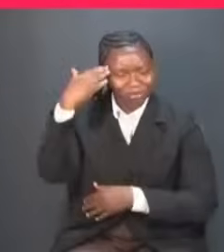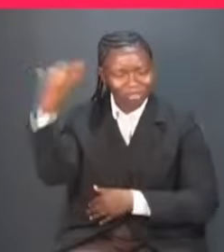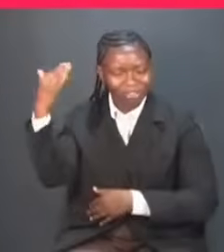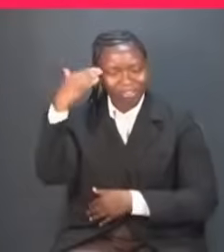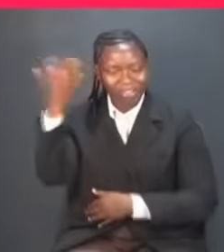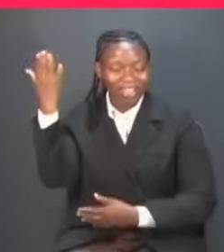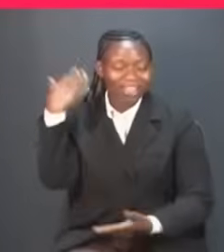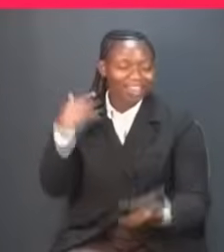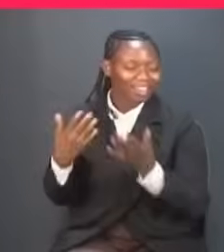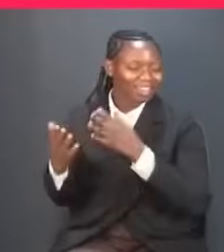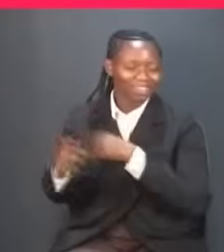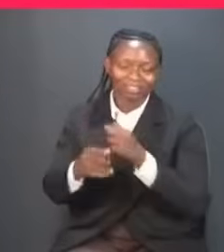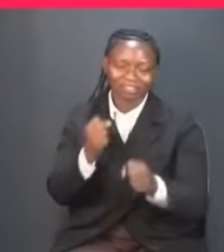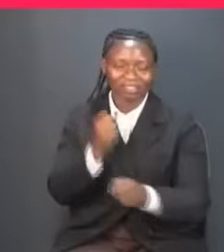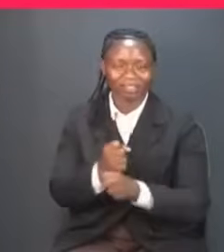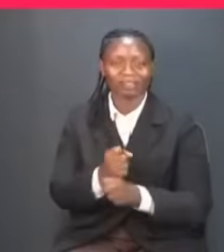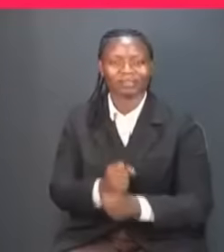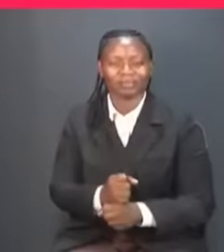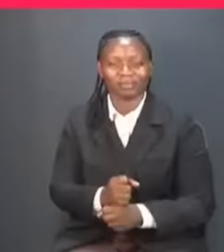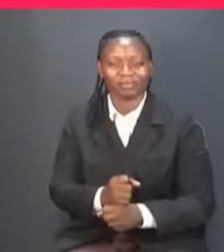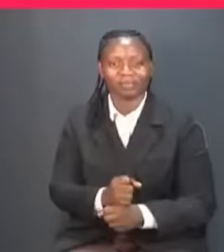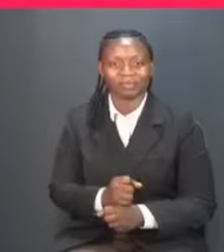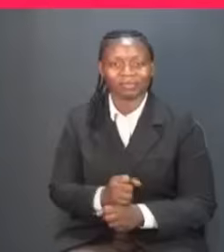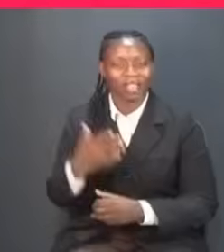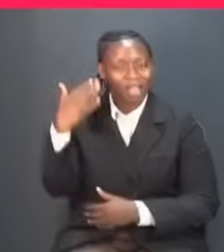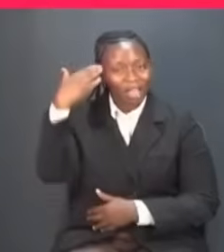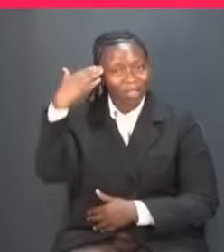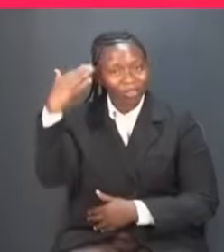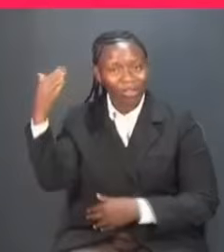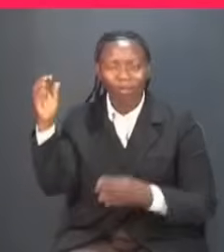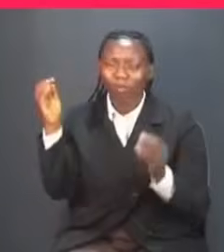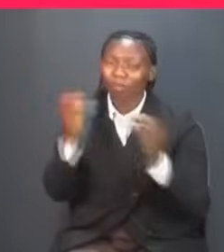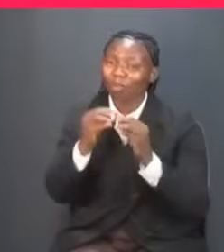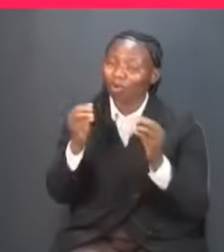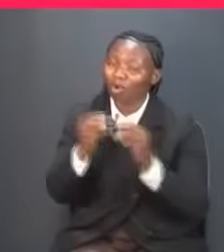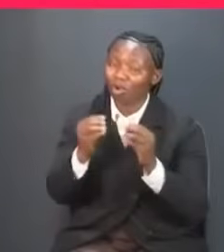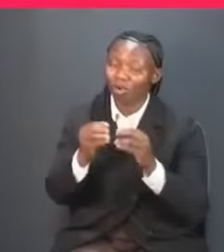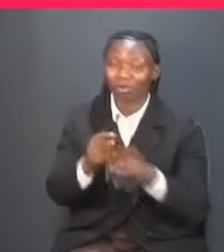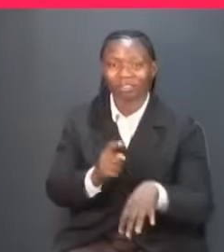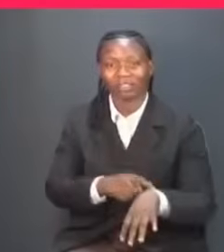Last year, I did. I acknowledged him many times.